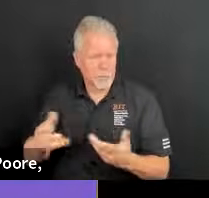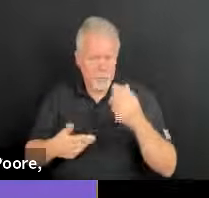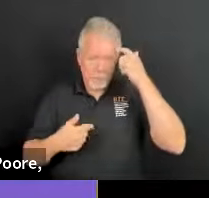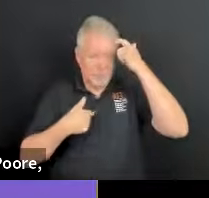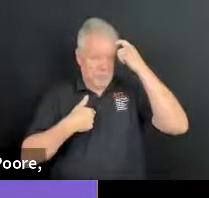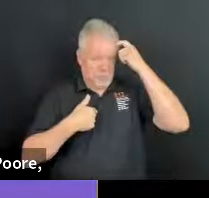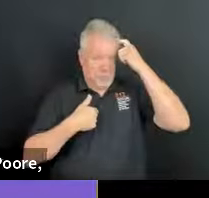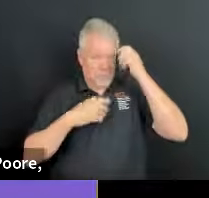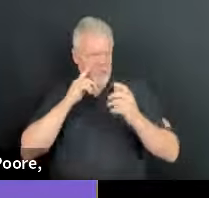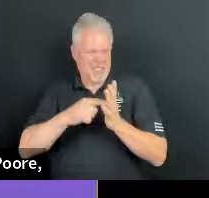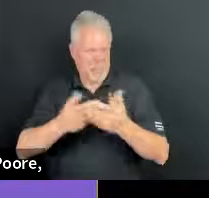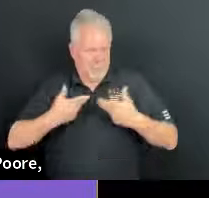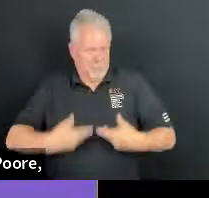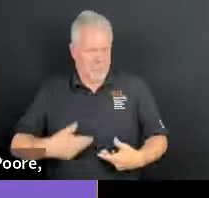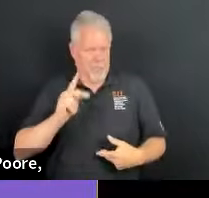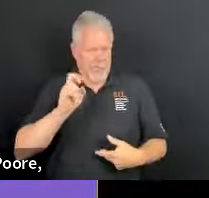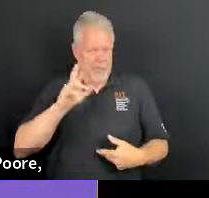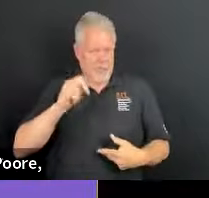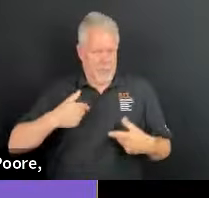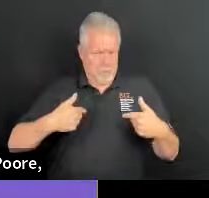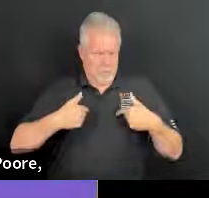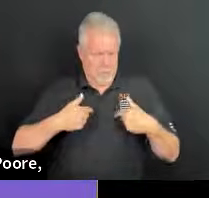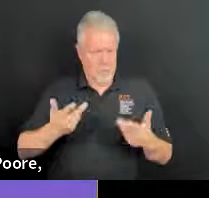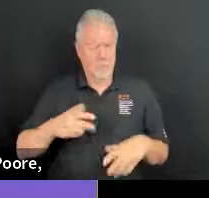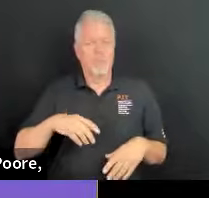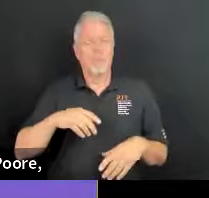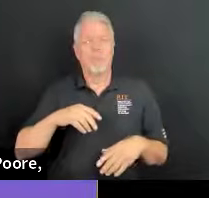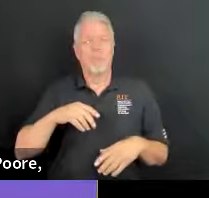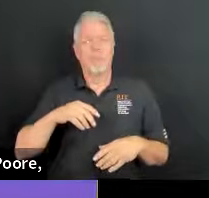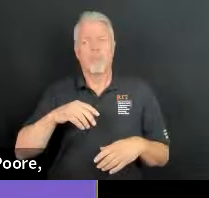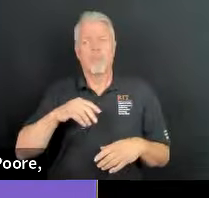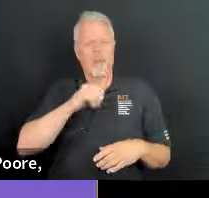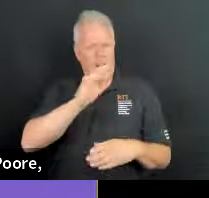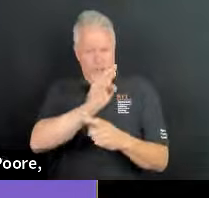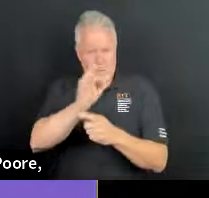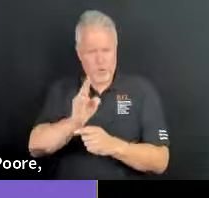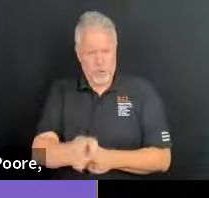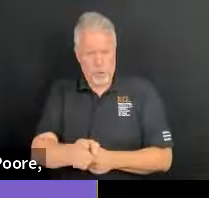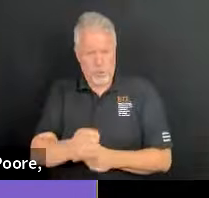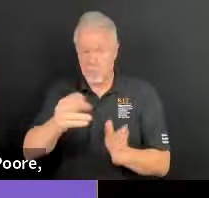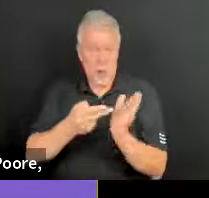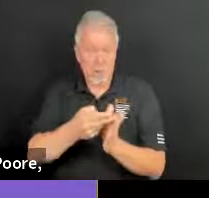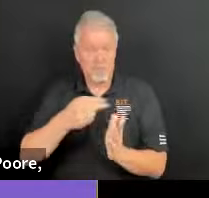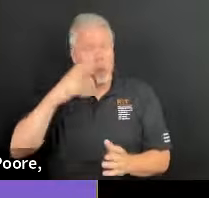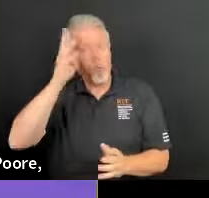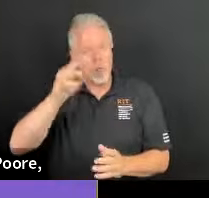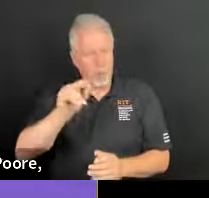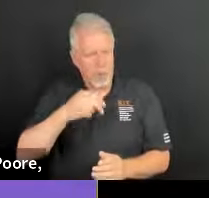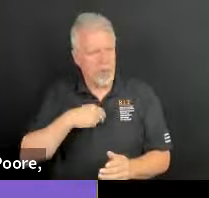It's probably out of some curiosity, but that's 50%. For example, me, myself, Kevin, I